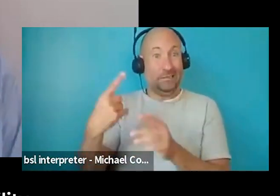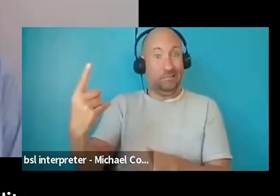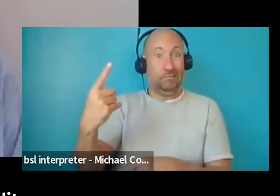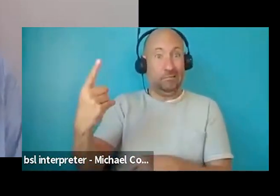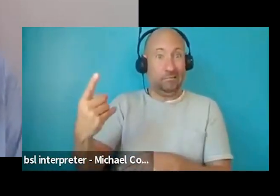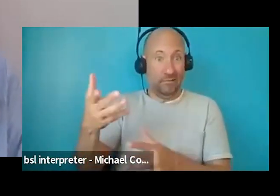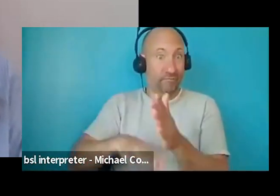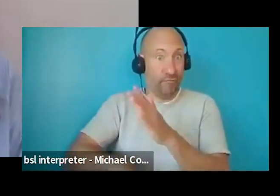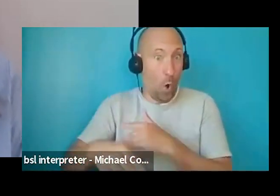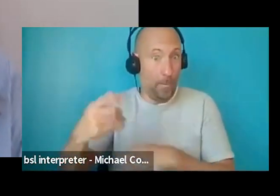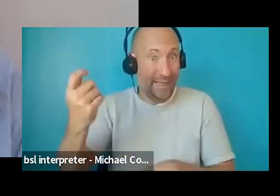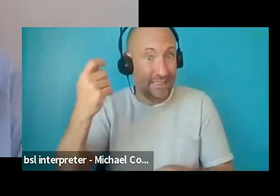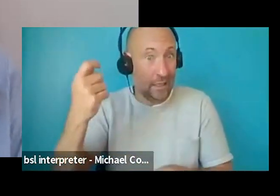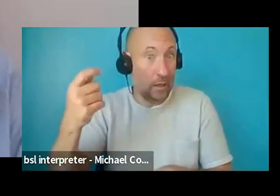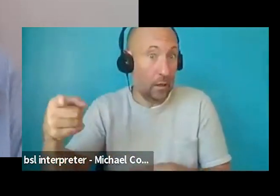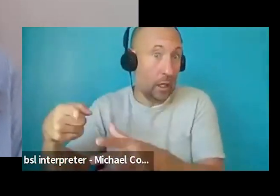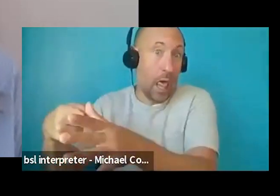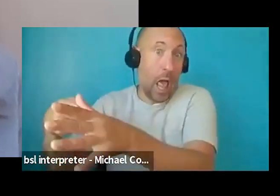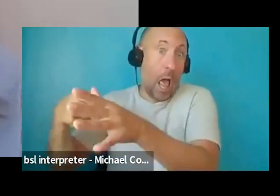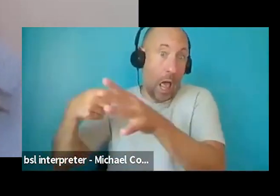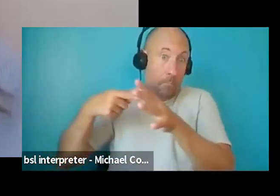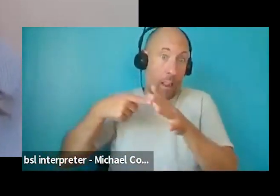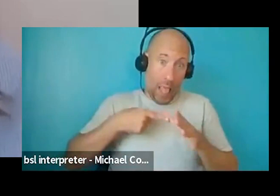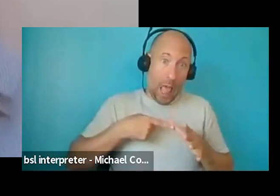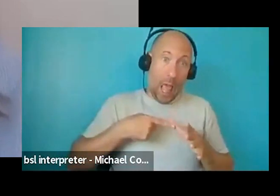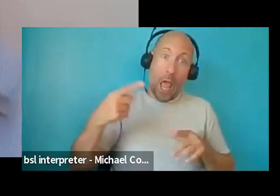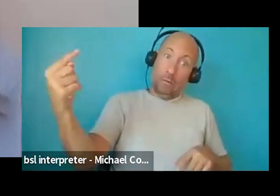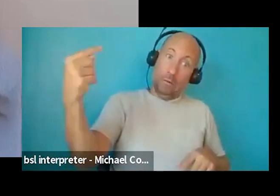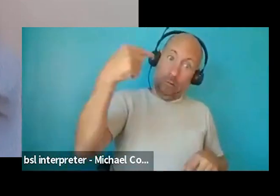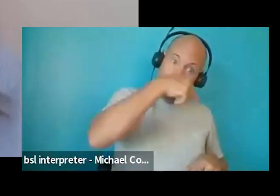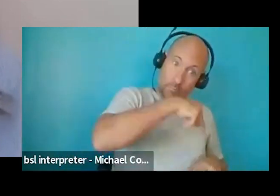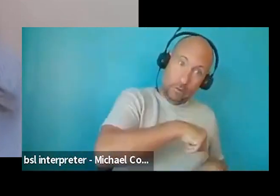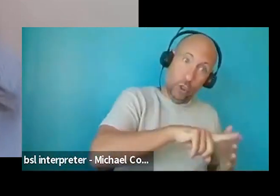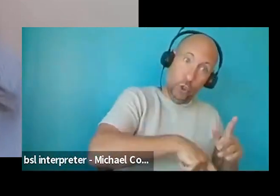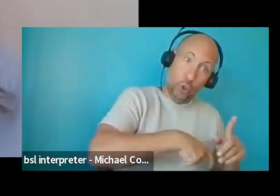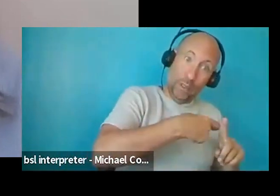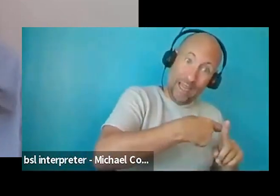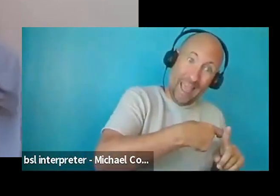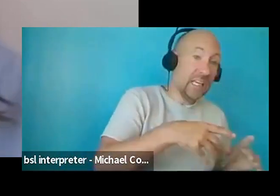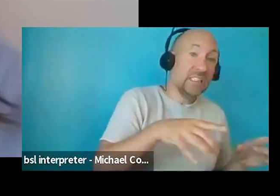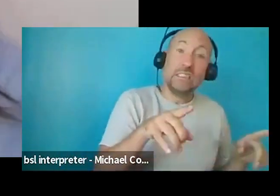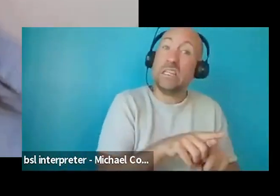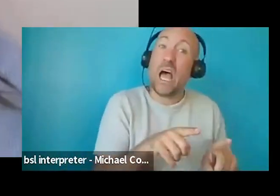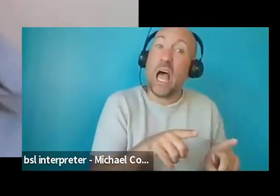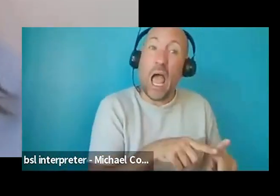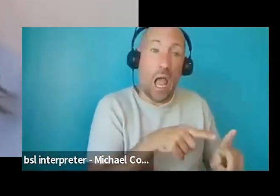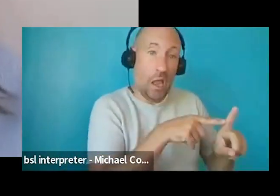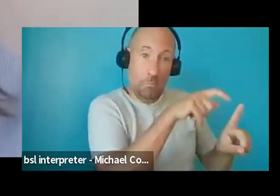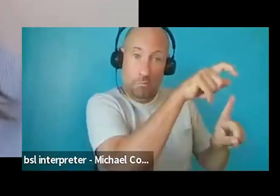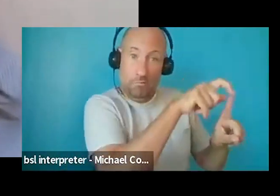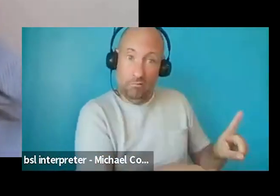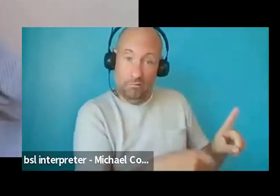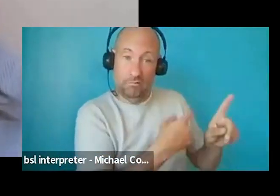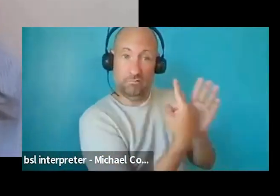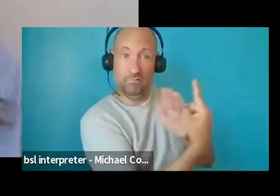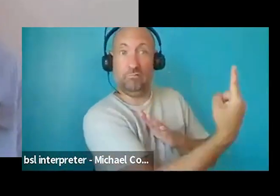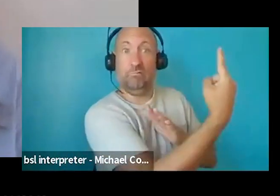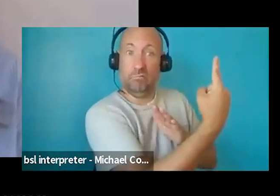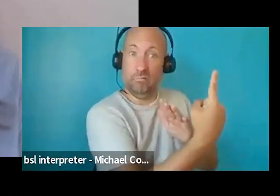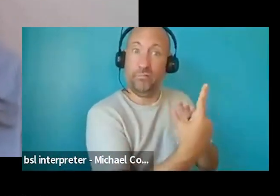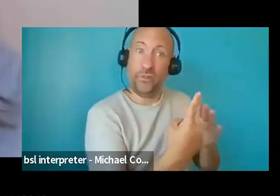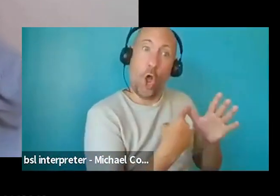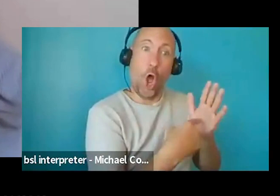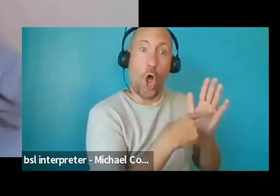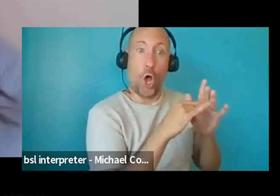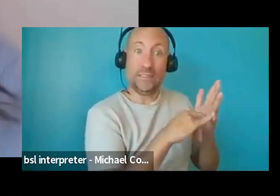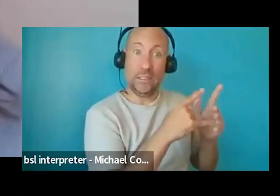Italy, sorry, to apply to travel to the UK, and I think that the same goes for UK artists.